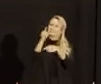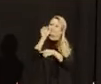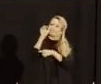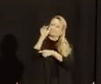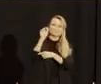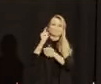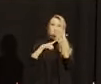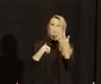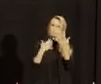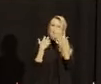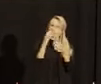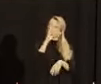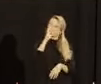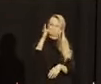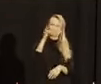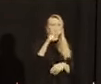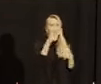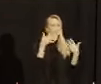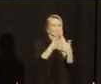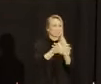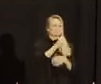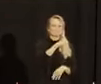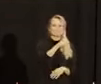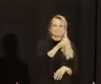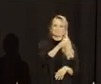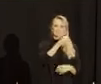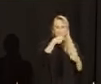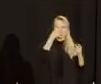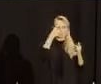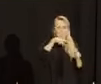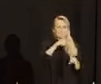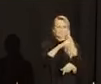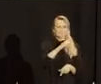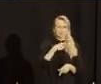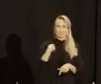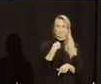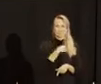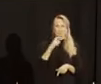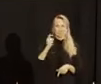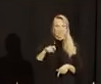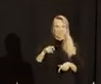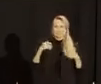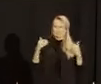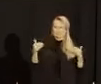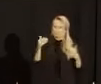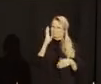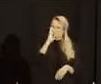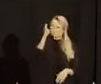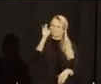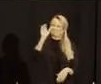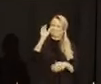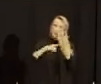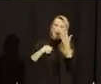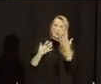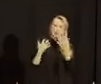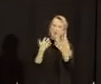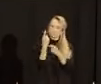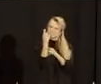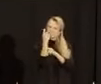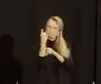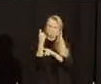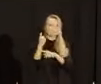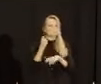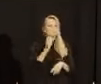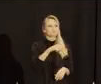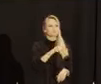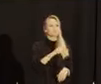it's demonstrated in a lot of the movements that we see with young people today and families. Anyone else wanted to respond to that question